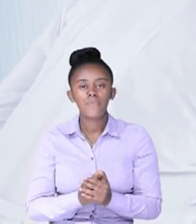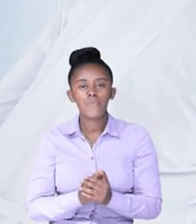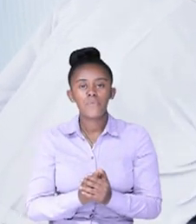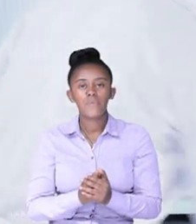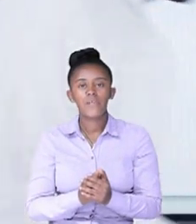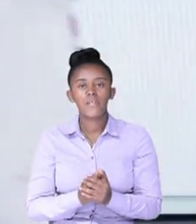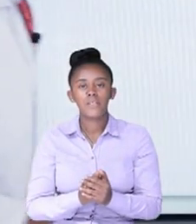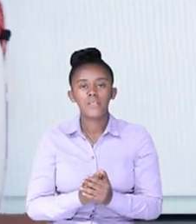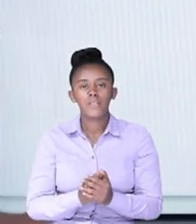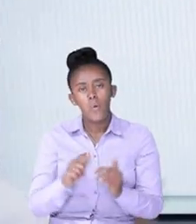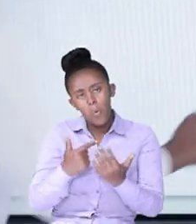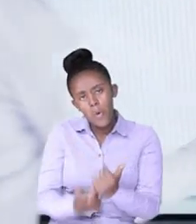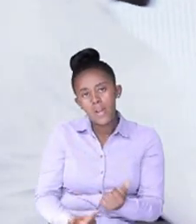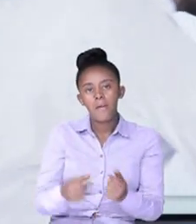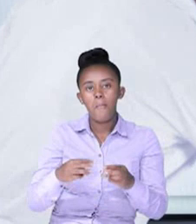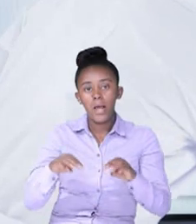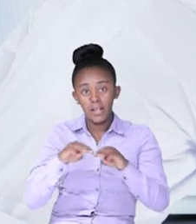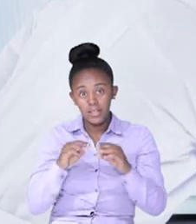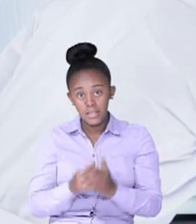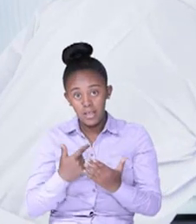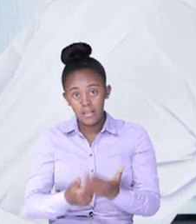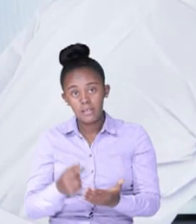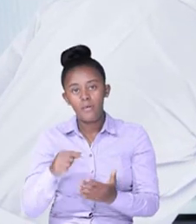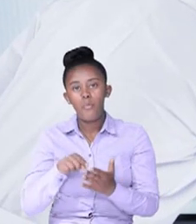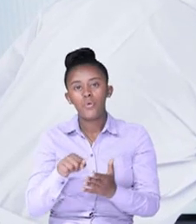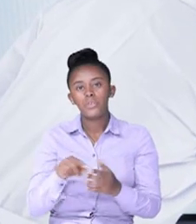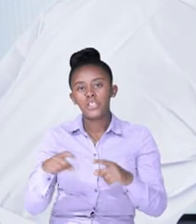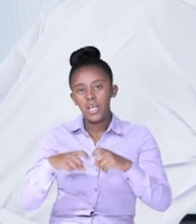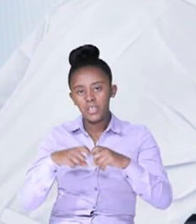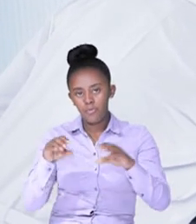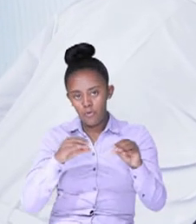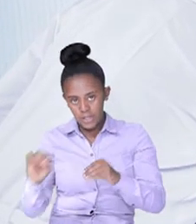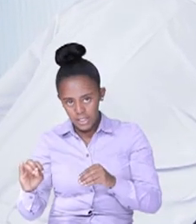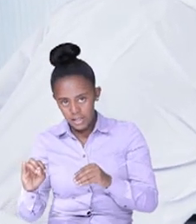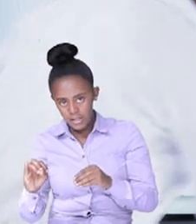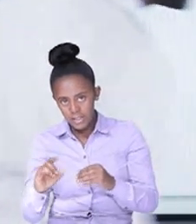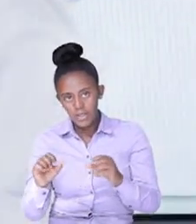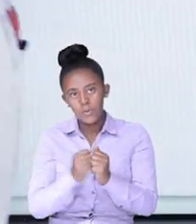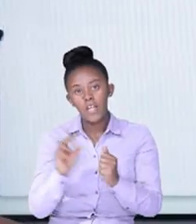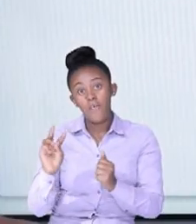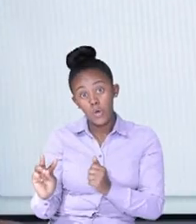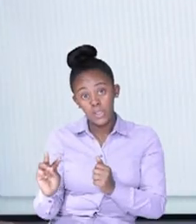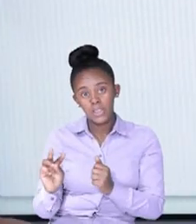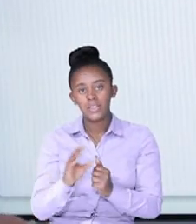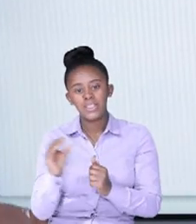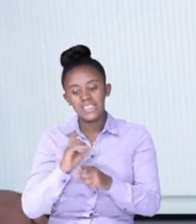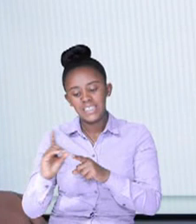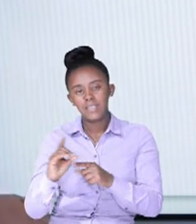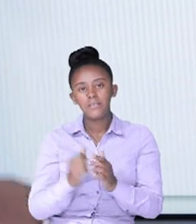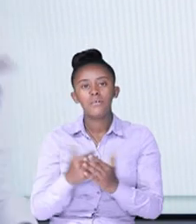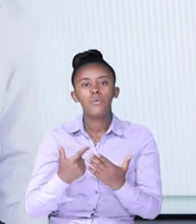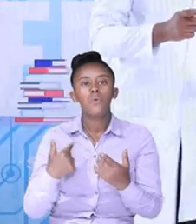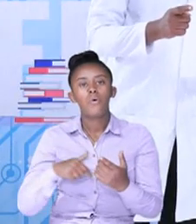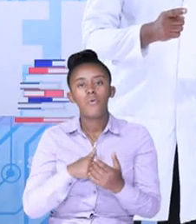If it was only magnetic field, as the point charged particle is moving with a velocity v in this direction, we